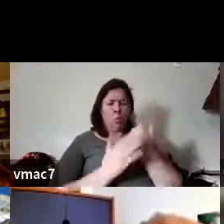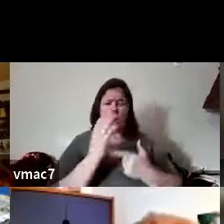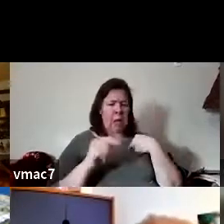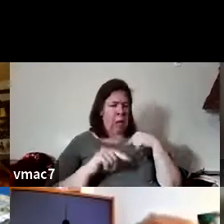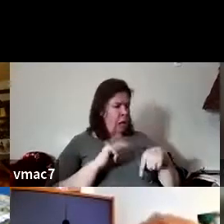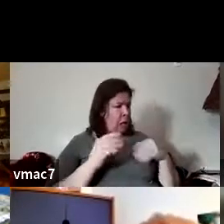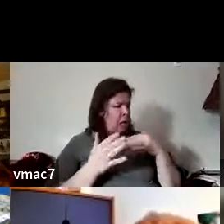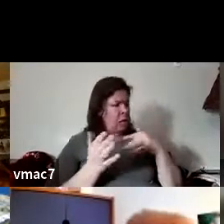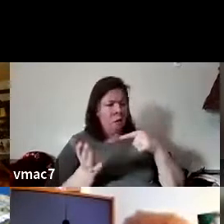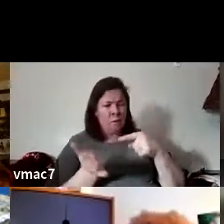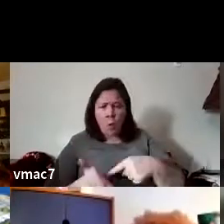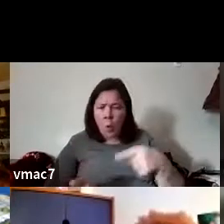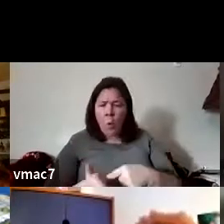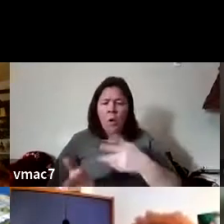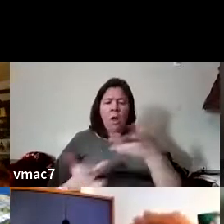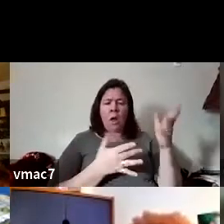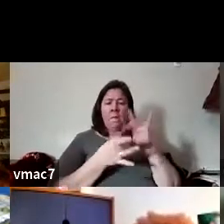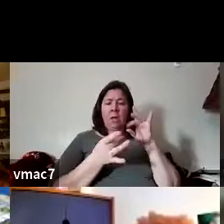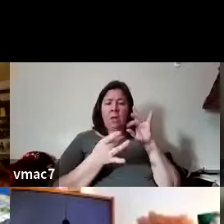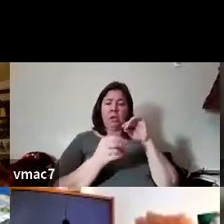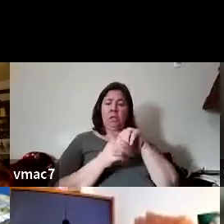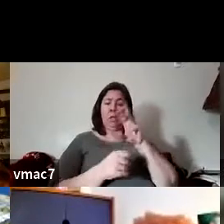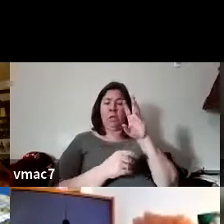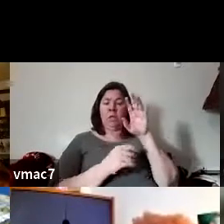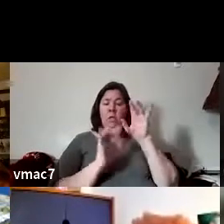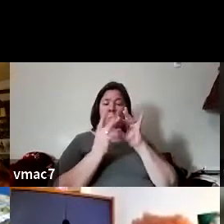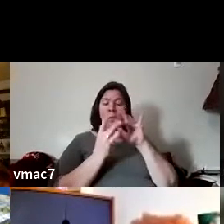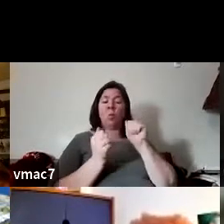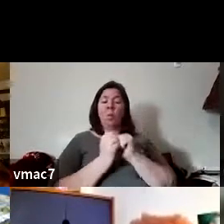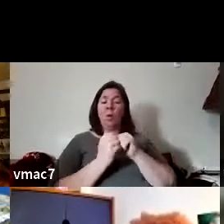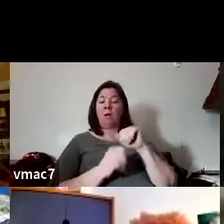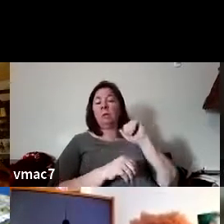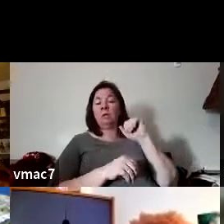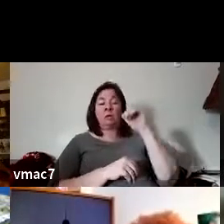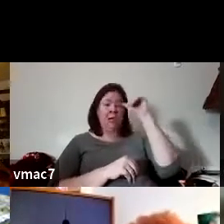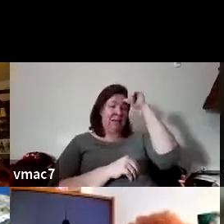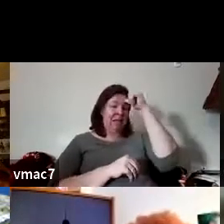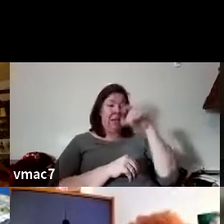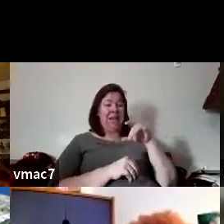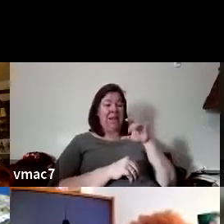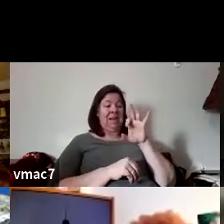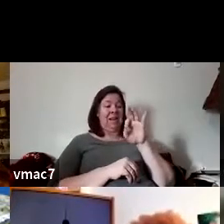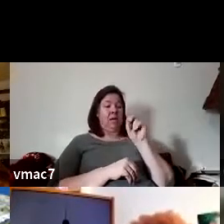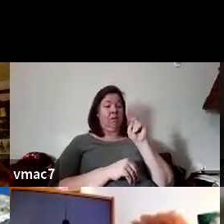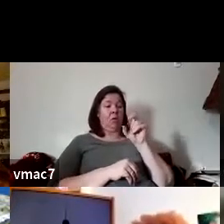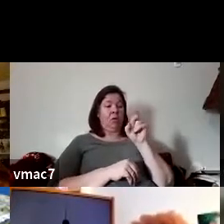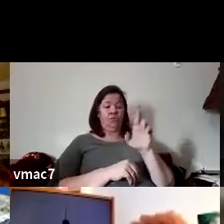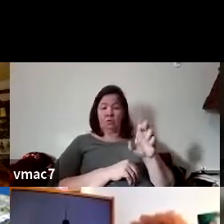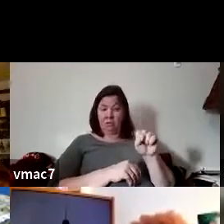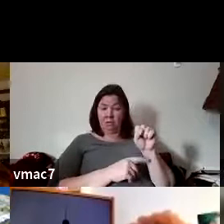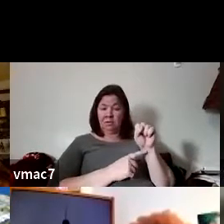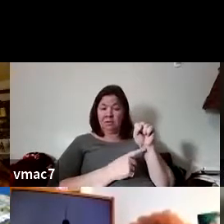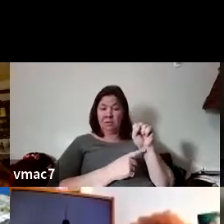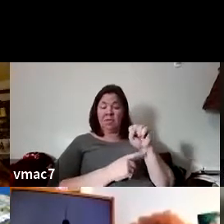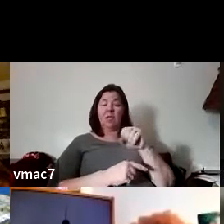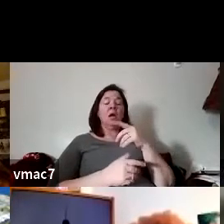afford it. Ash mentioned in the webinar we had with the Indian founders that, you know, we will do whatever it takes